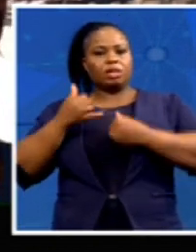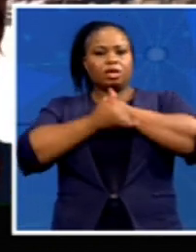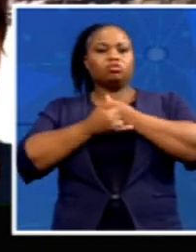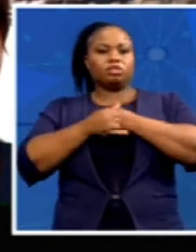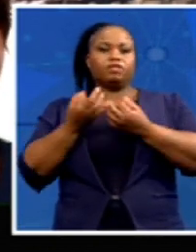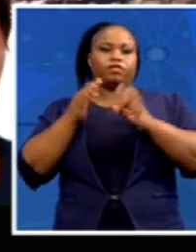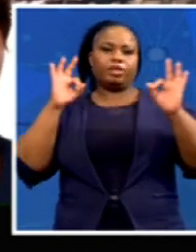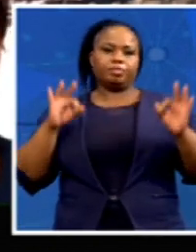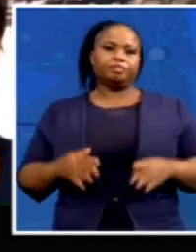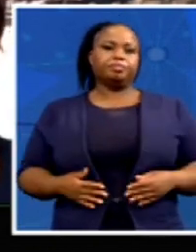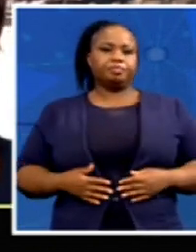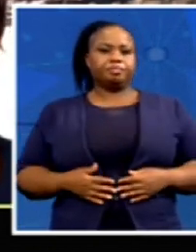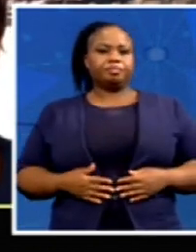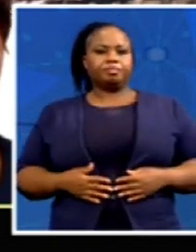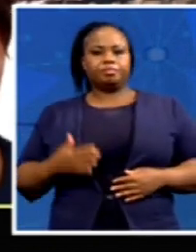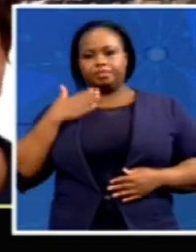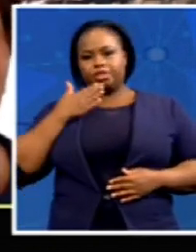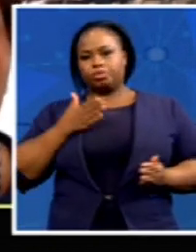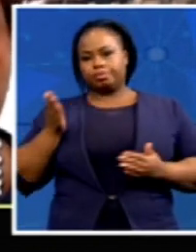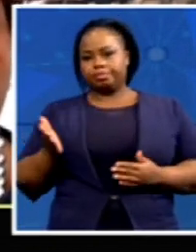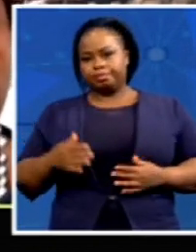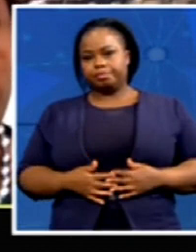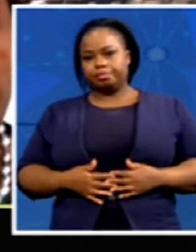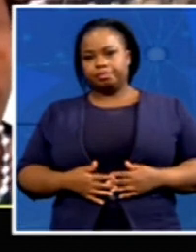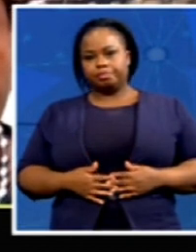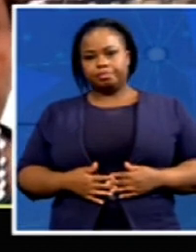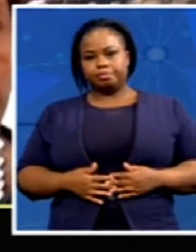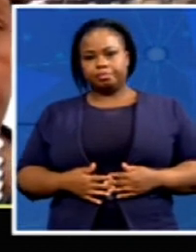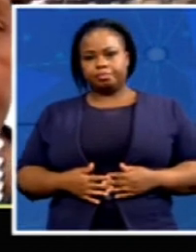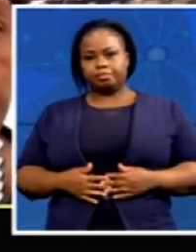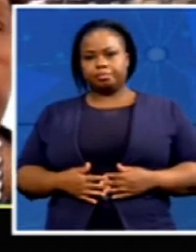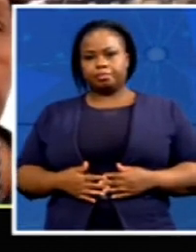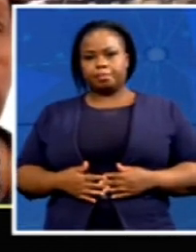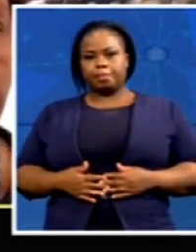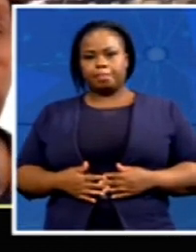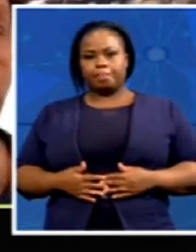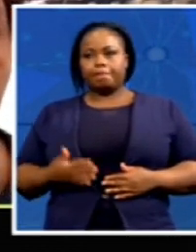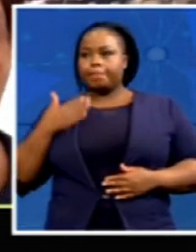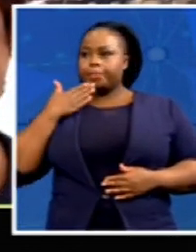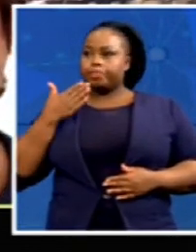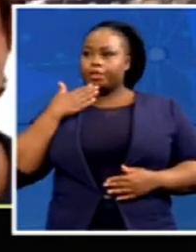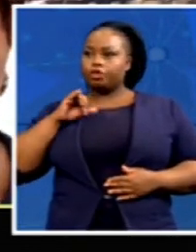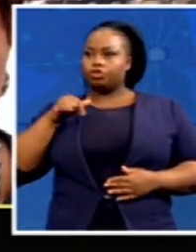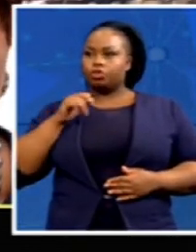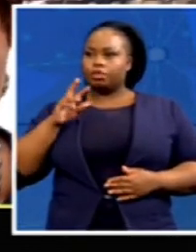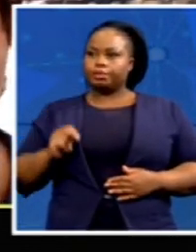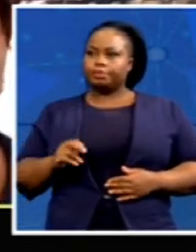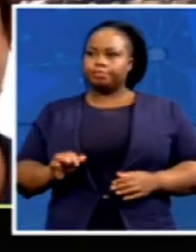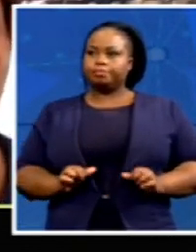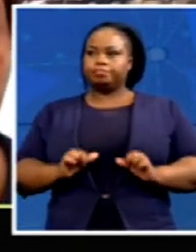you. Thank you very much, John. And we continue to witness there the good